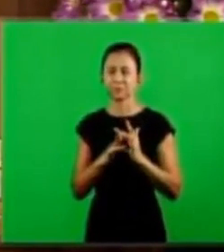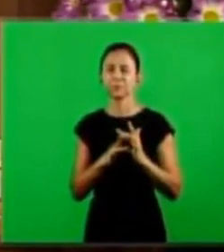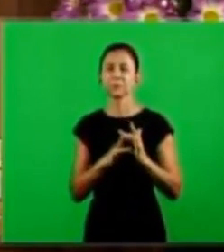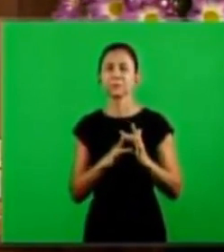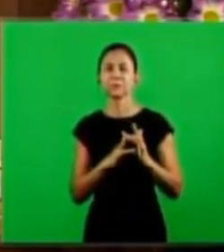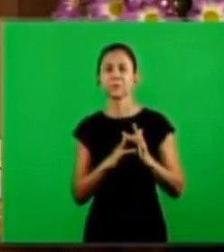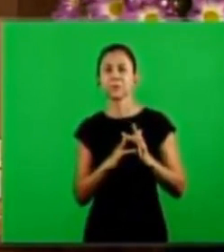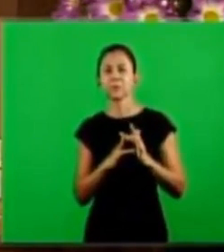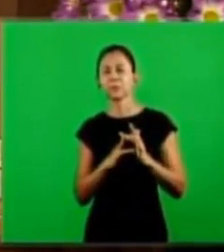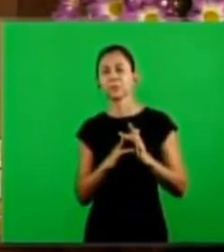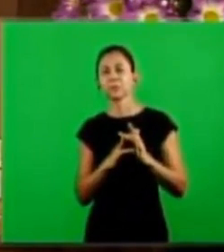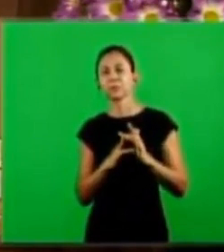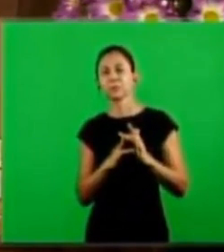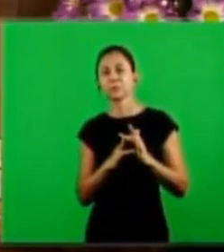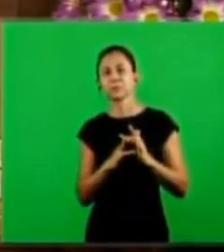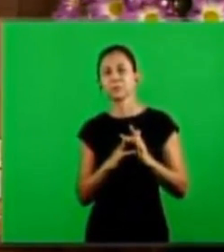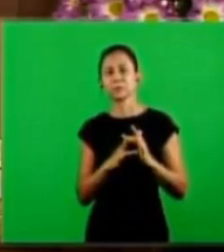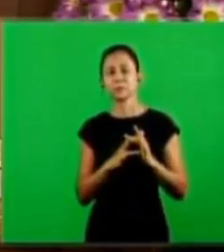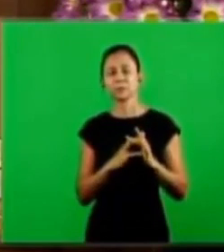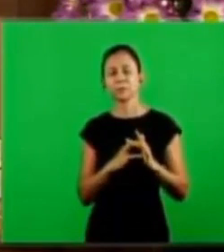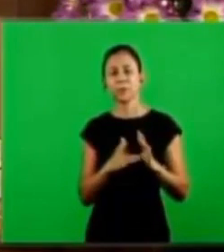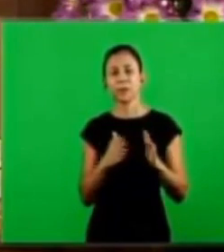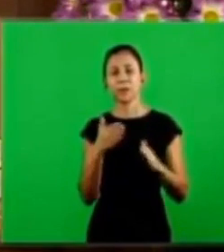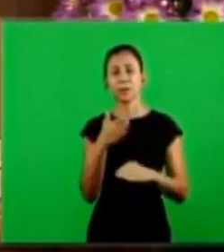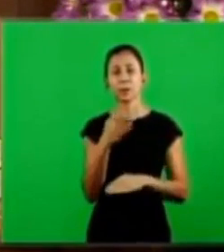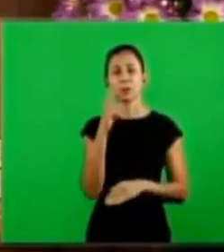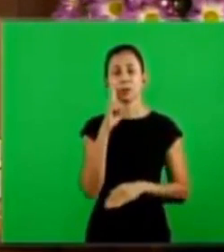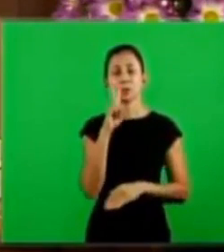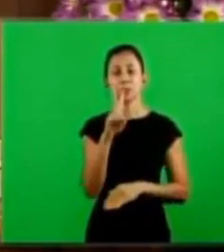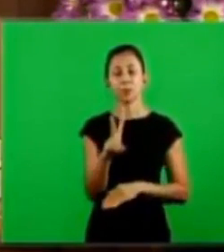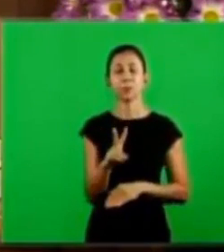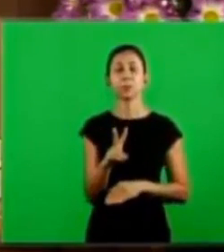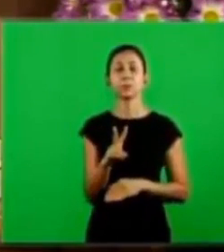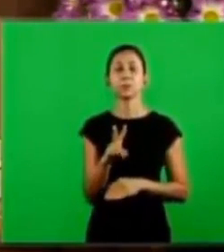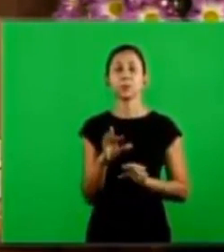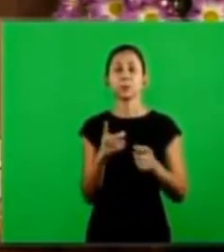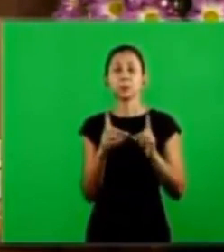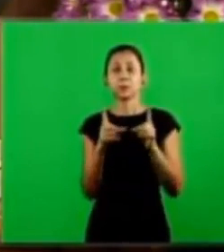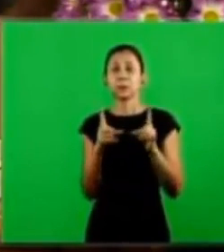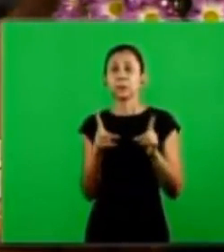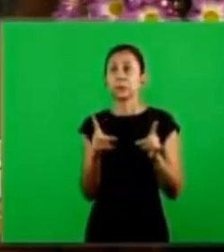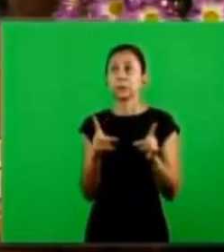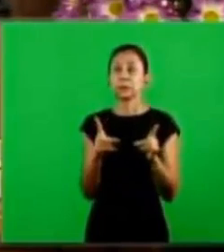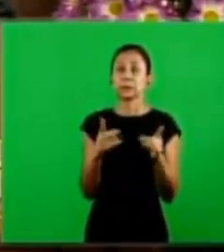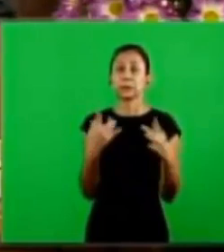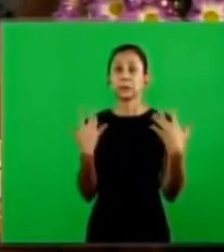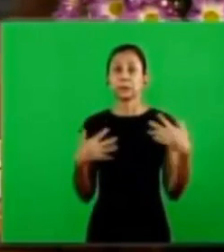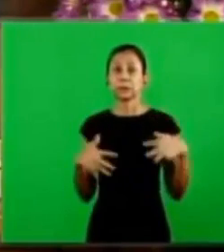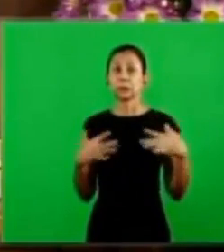entered in the place that they were, they were like afflicted.